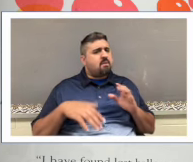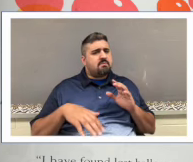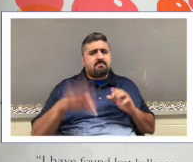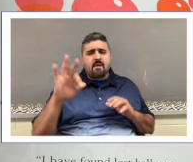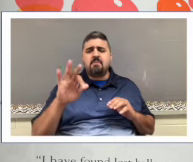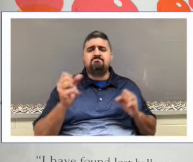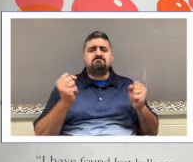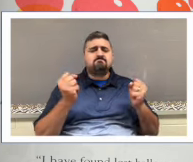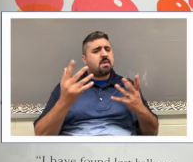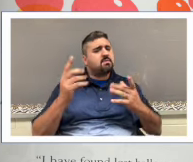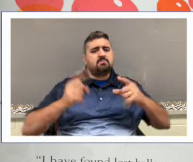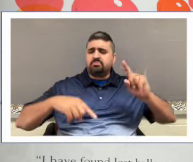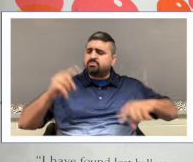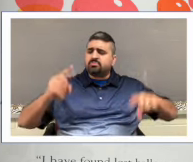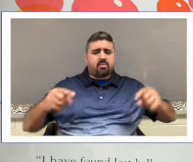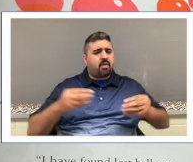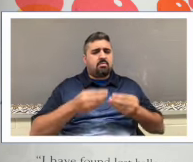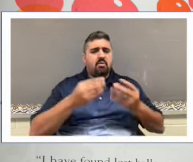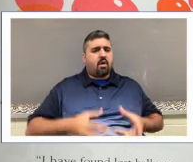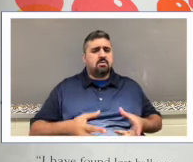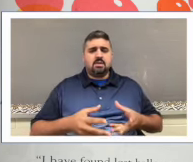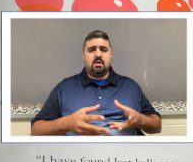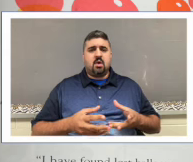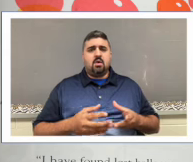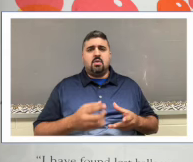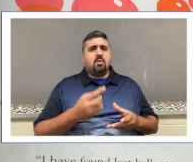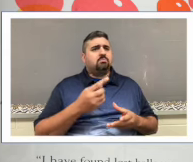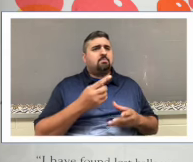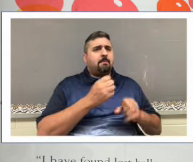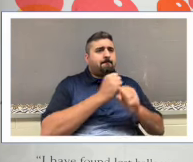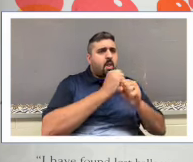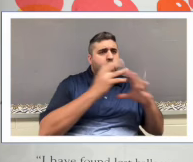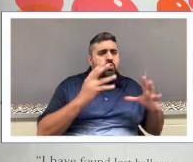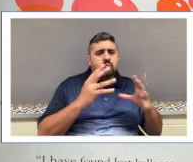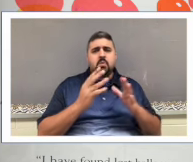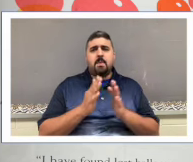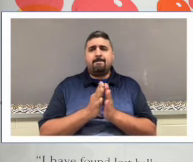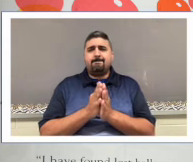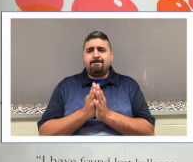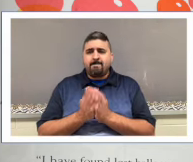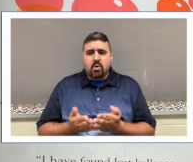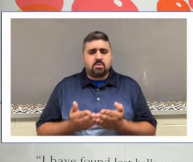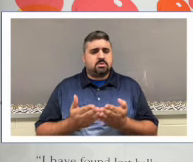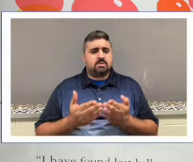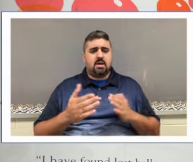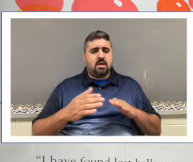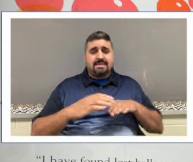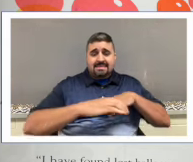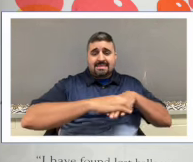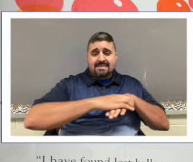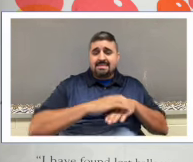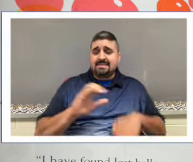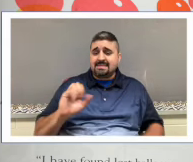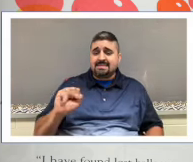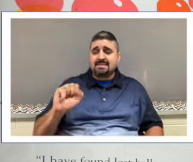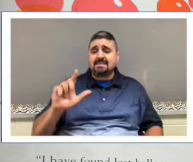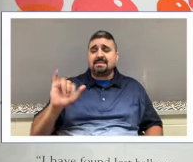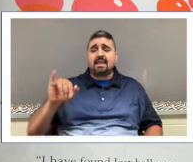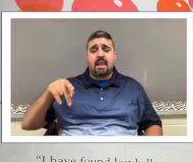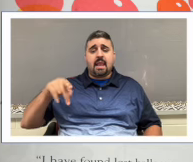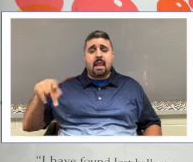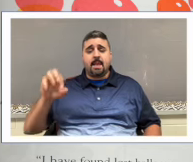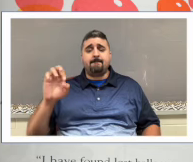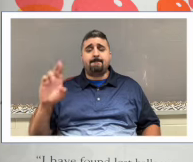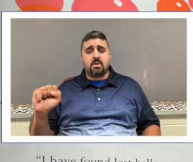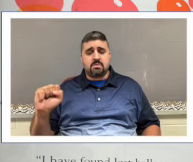I have found lost balloons, books, slippers, chickens.